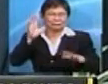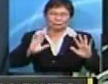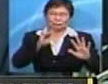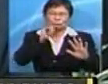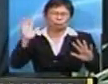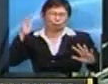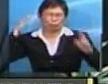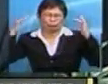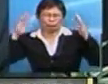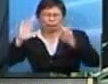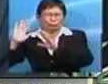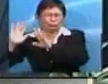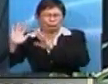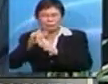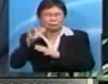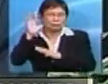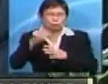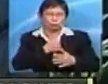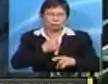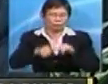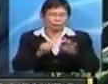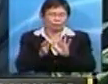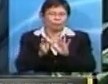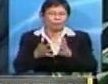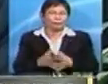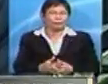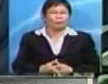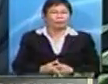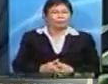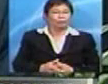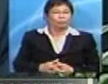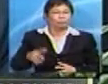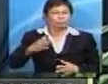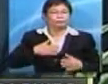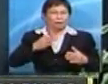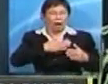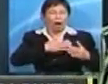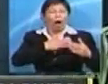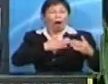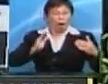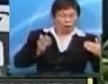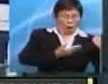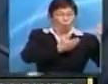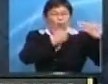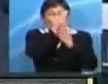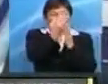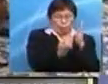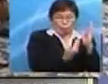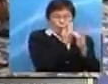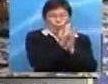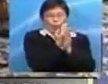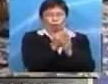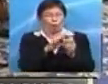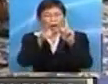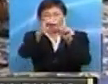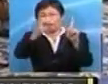me answer in terms of pilot. Now, as far as we're concerned, it's our role as an organization to fully